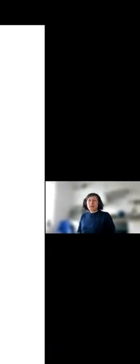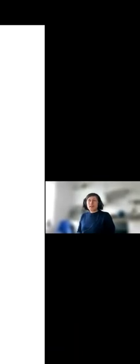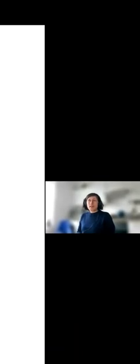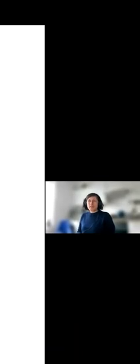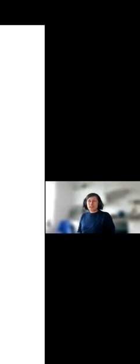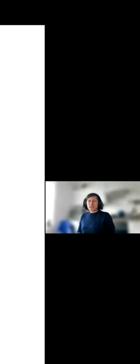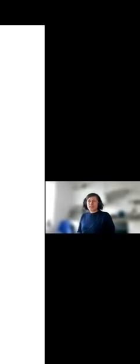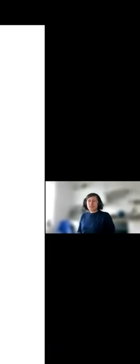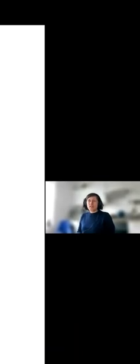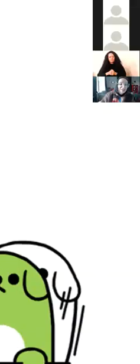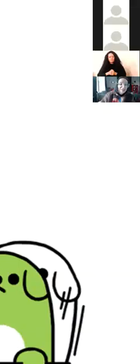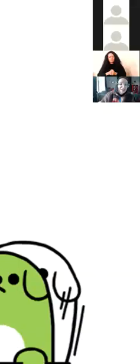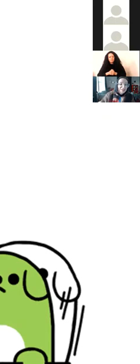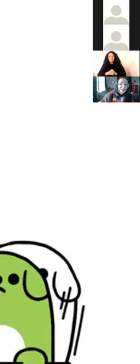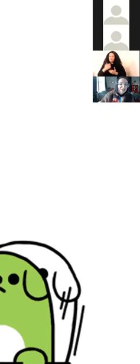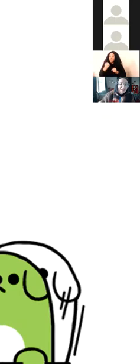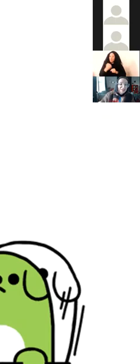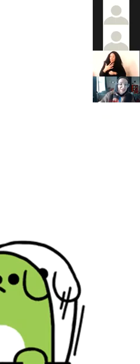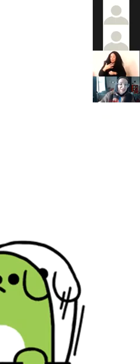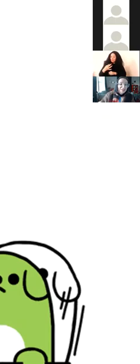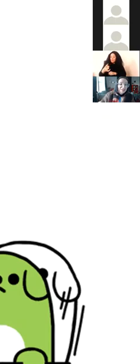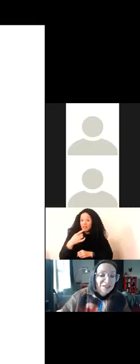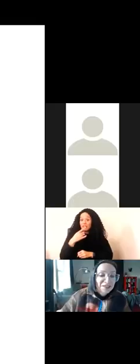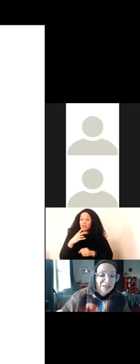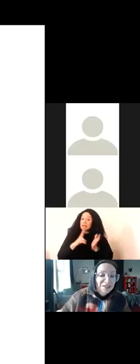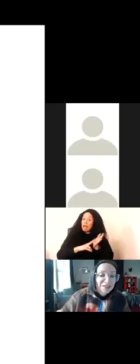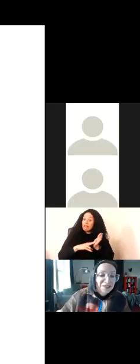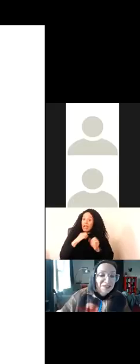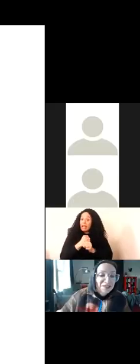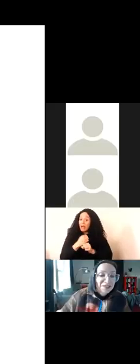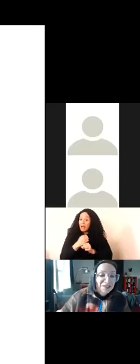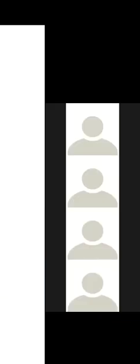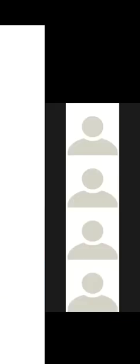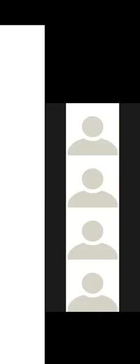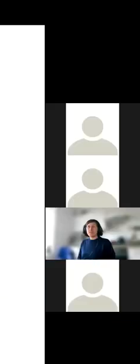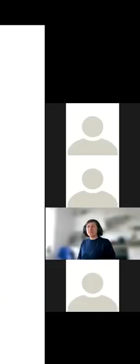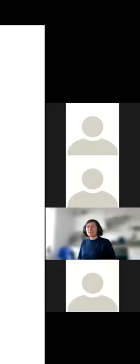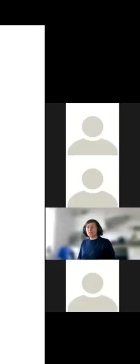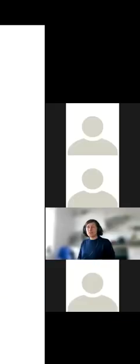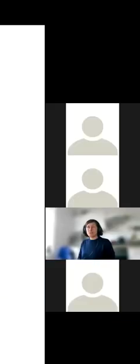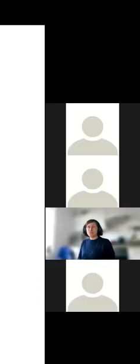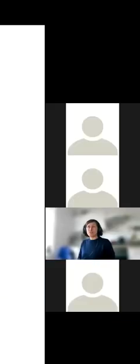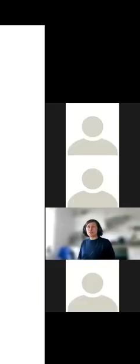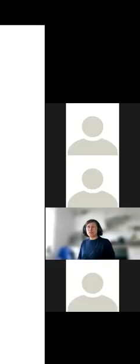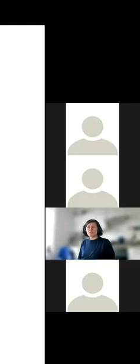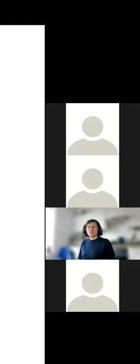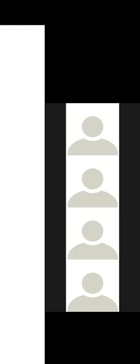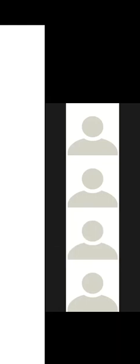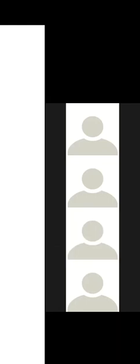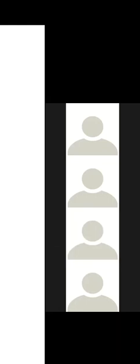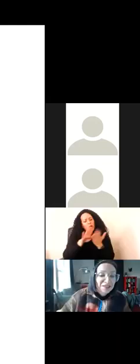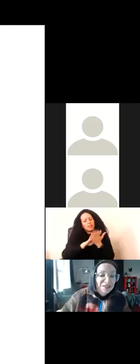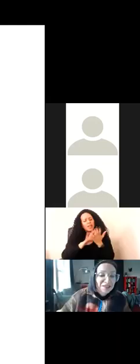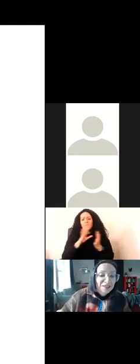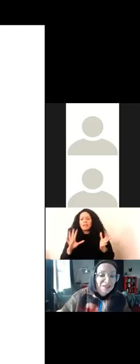In making the invitation, Natalie and Gabby asked that I reflect on the work and contextualise it within institutions such as the